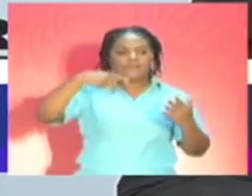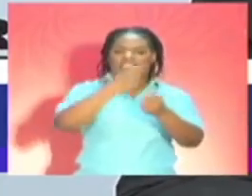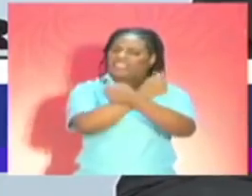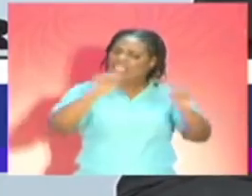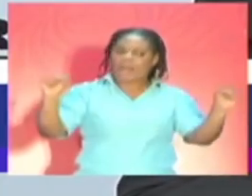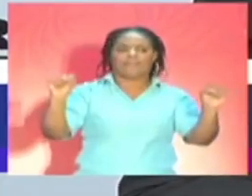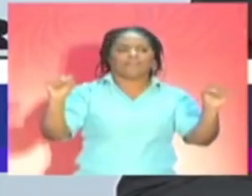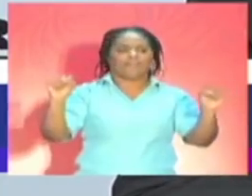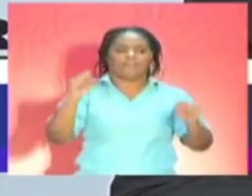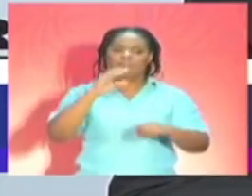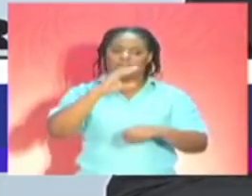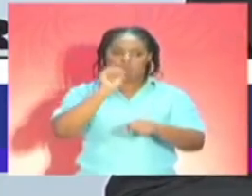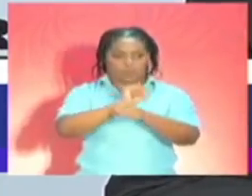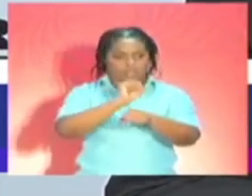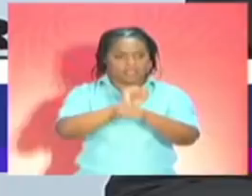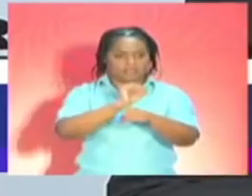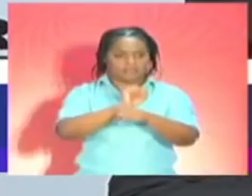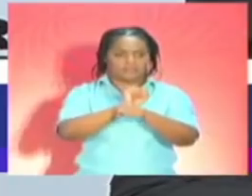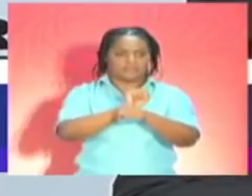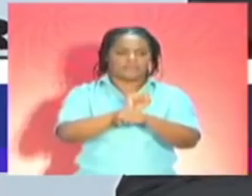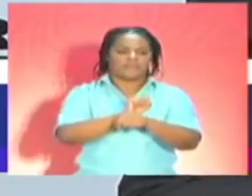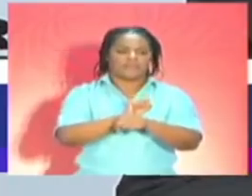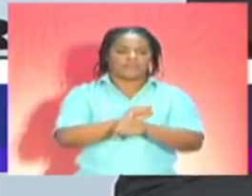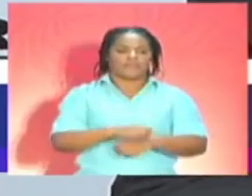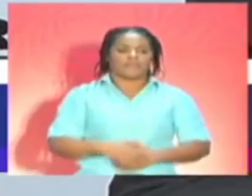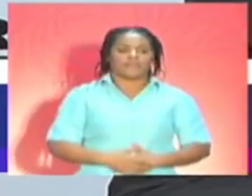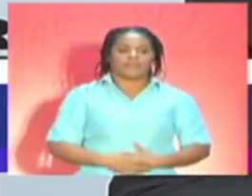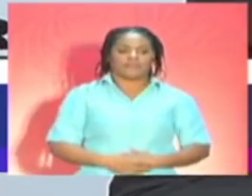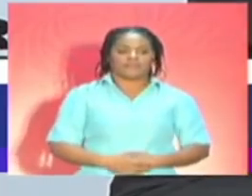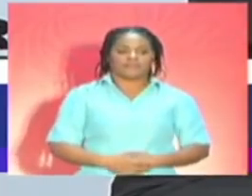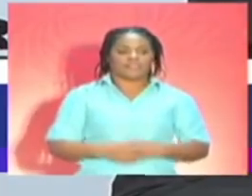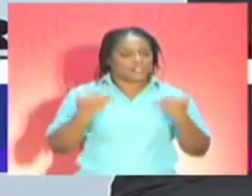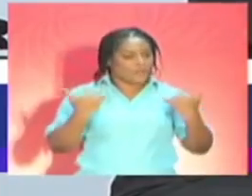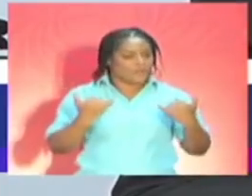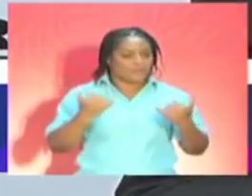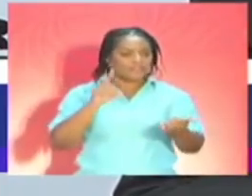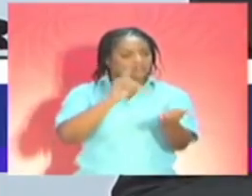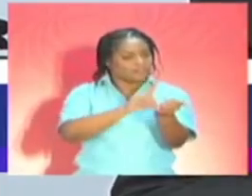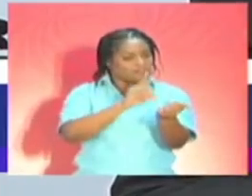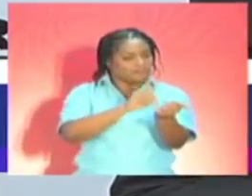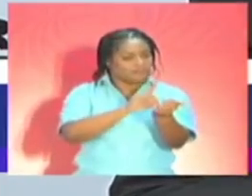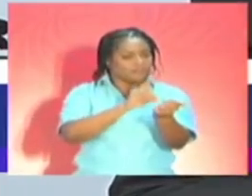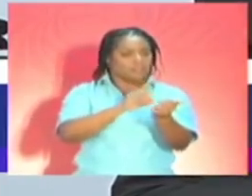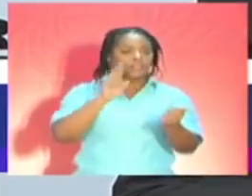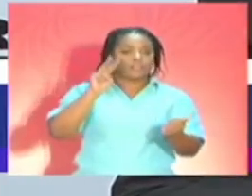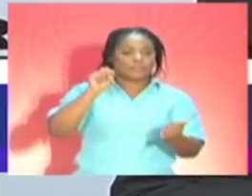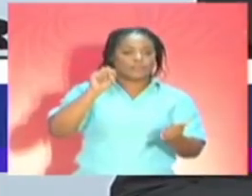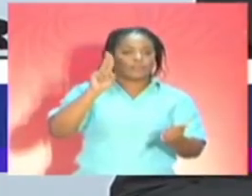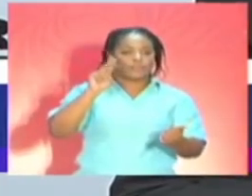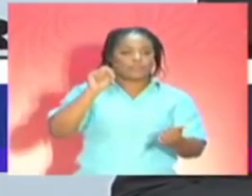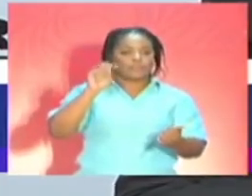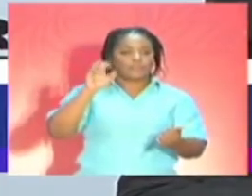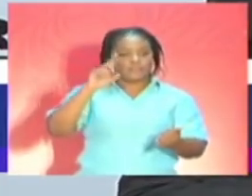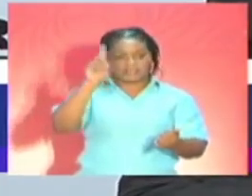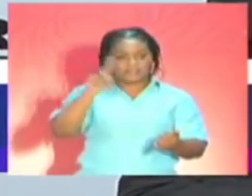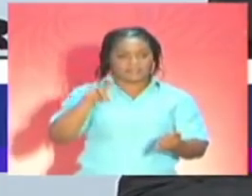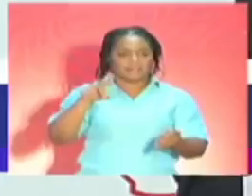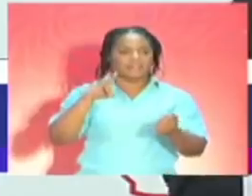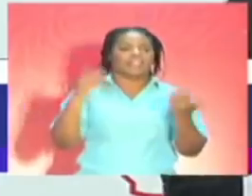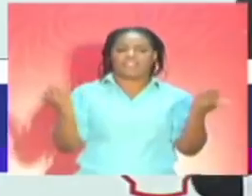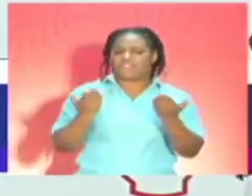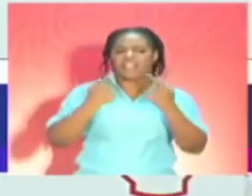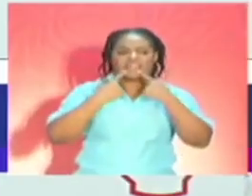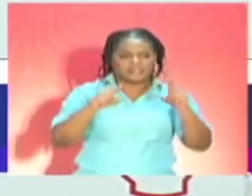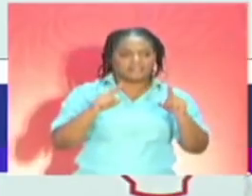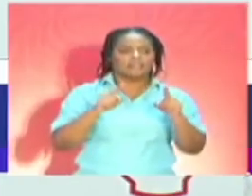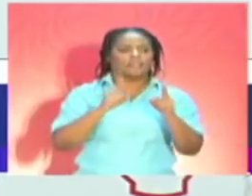benefits of vaccinating children? Dr. Nunes is here to answer this question and more. Welcome, Dr. Nunes.